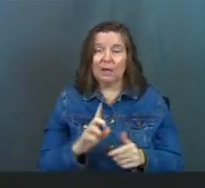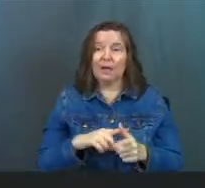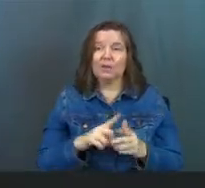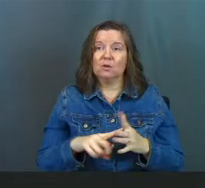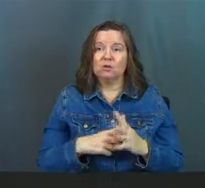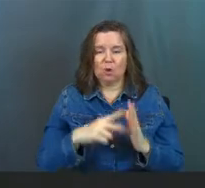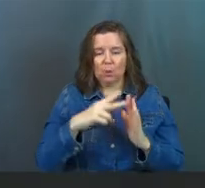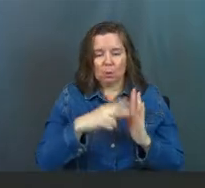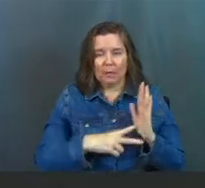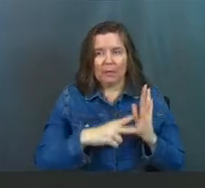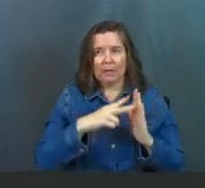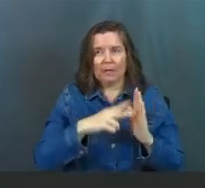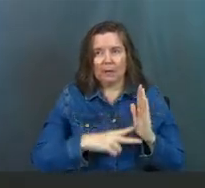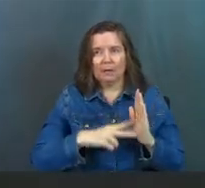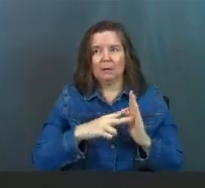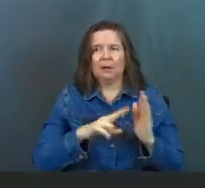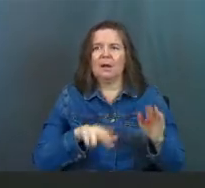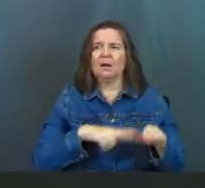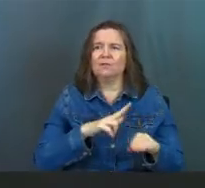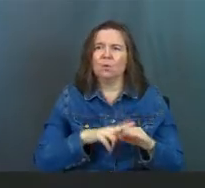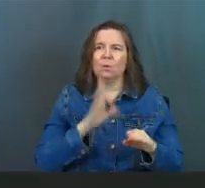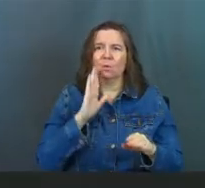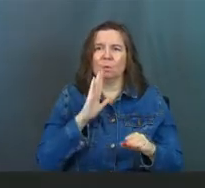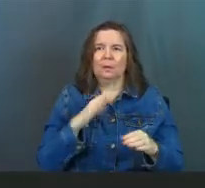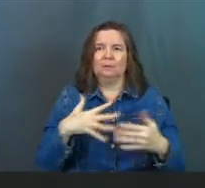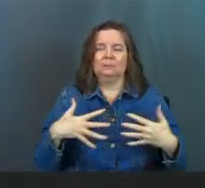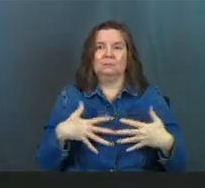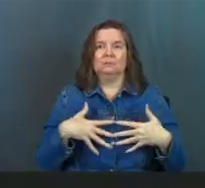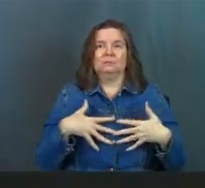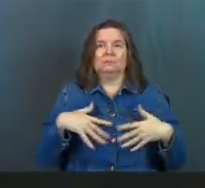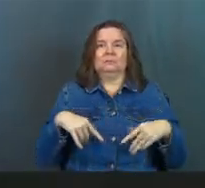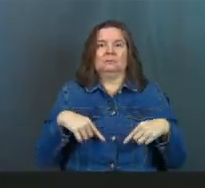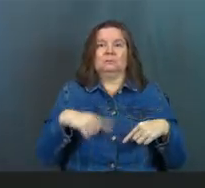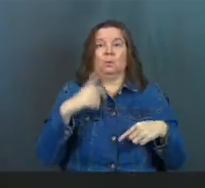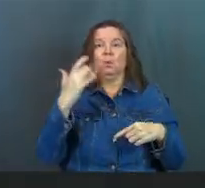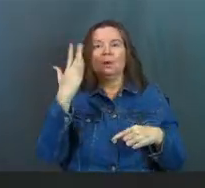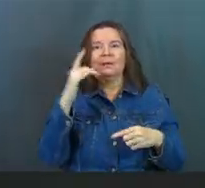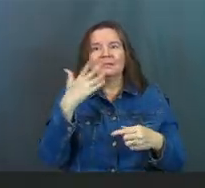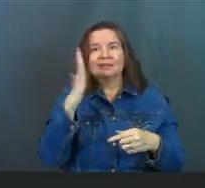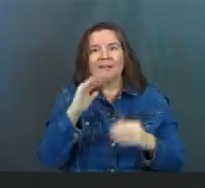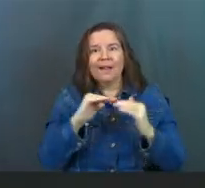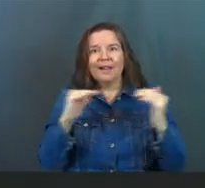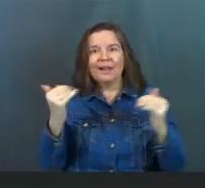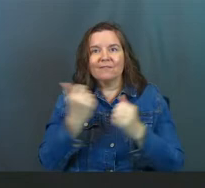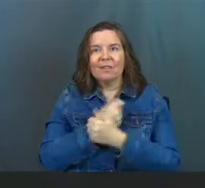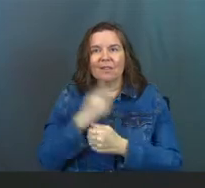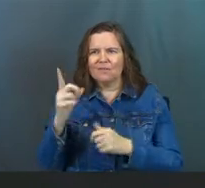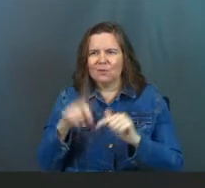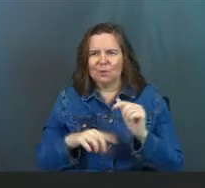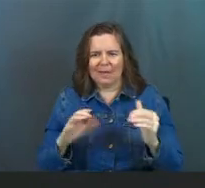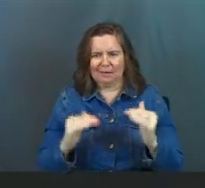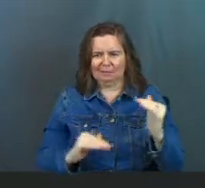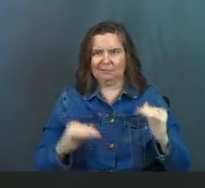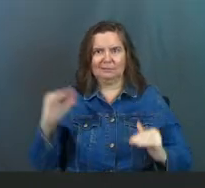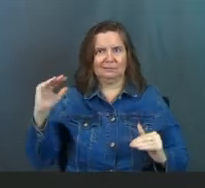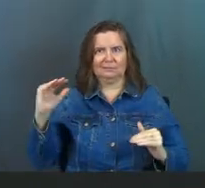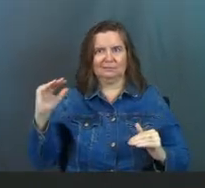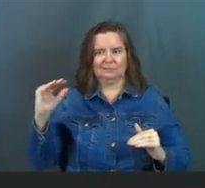And then you start reading through this, and of course it's going to intimidate you because it's God-level love. You can't do